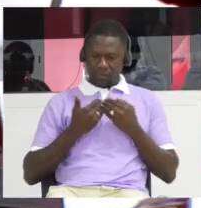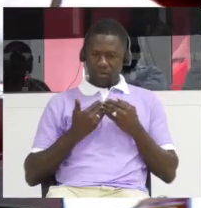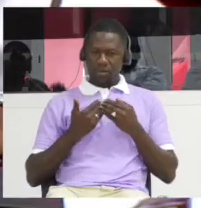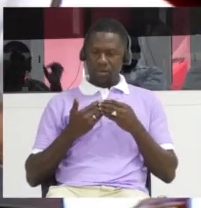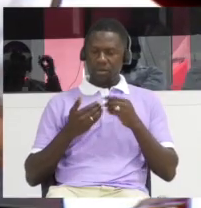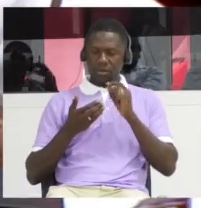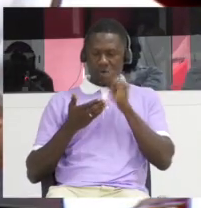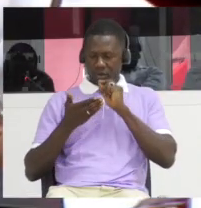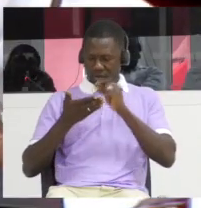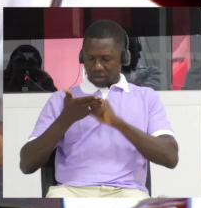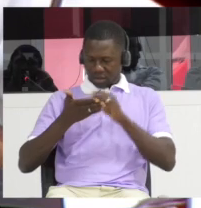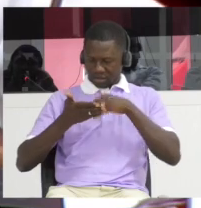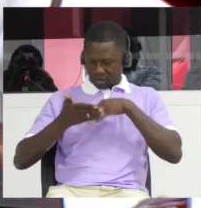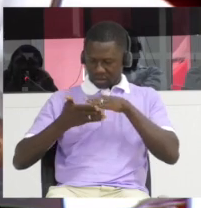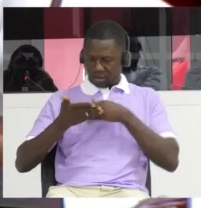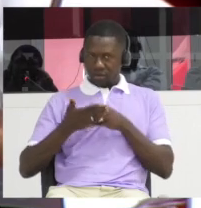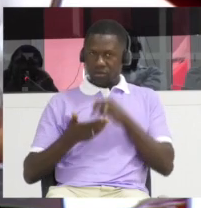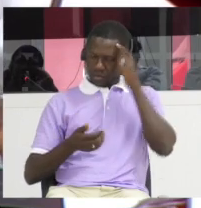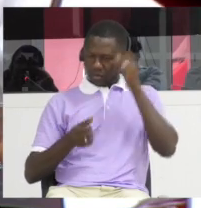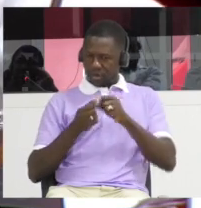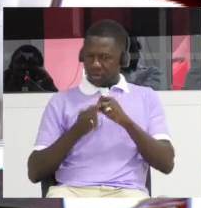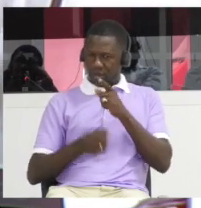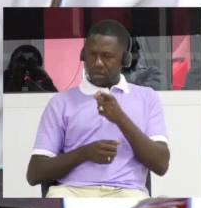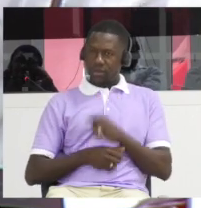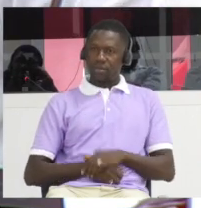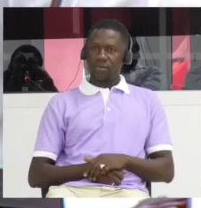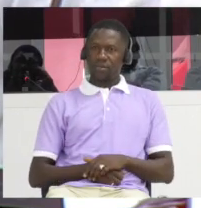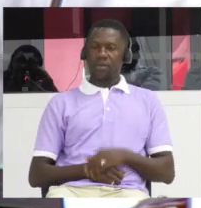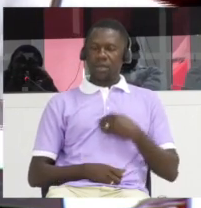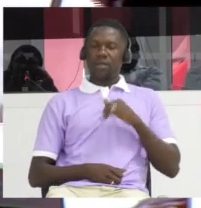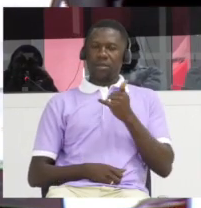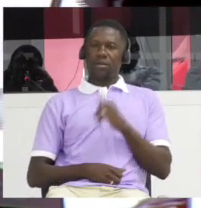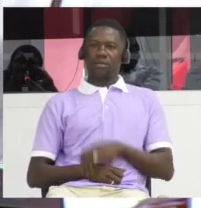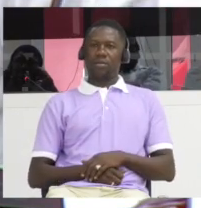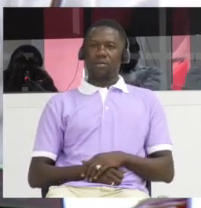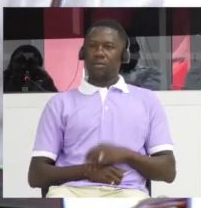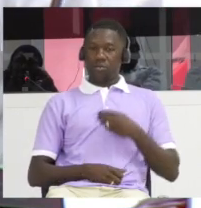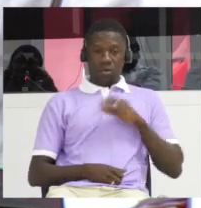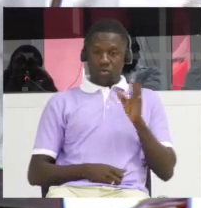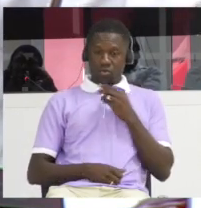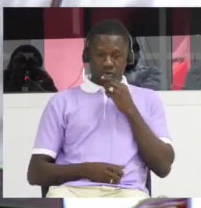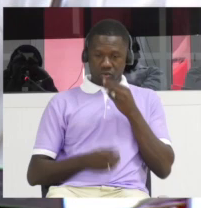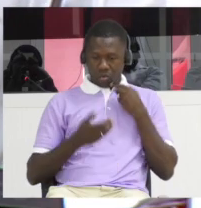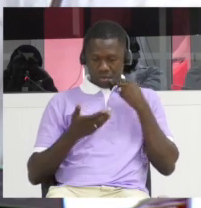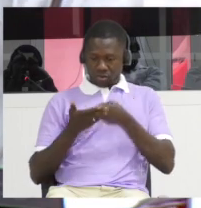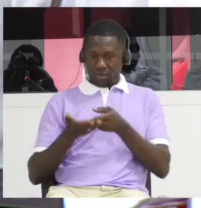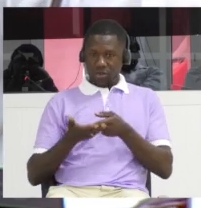statement. Do you recall that? Yes, I do. I'm not going to put in the